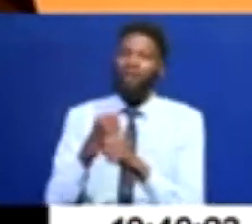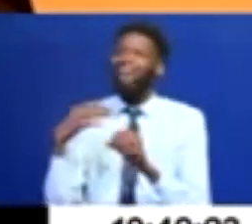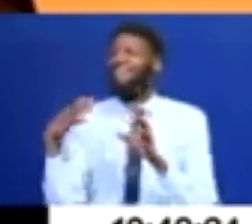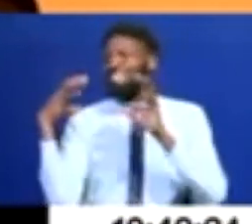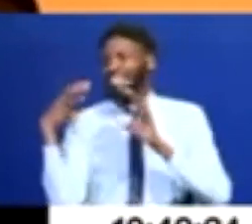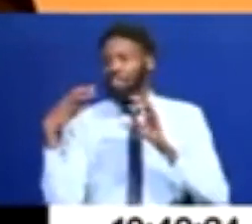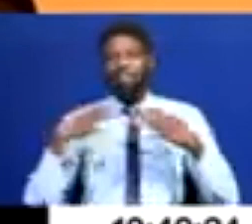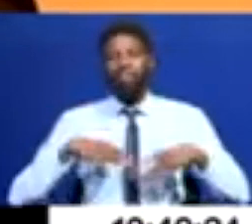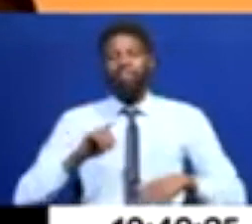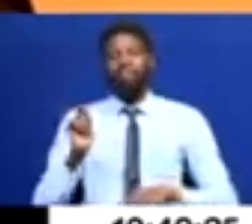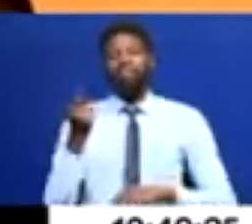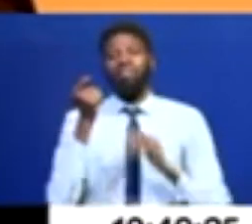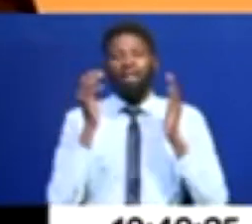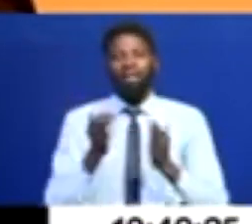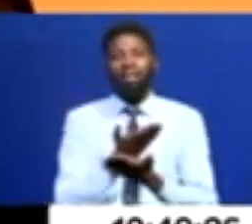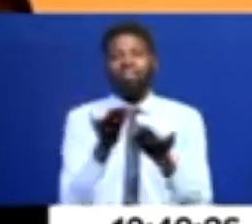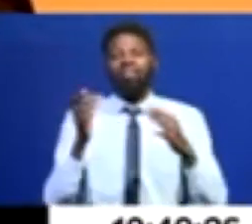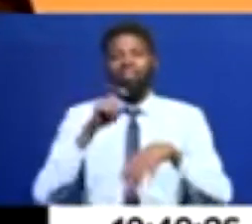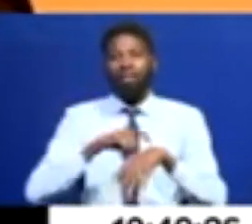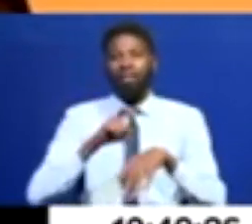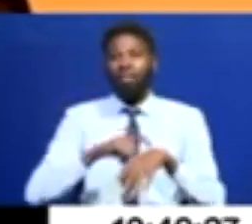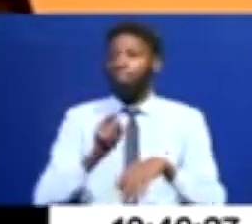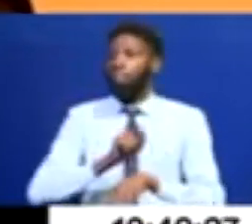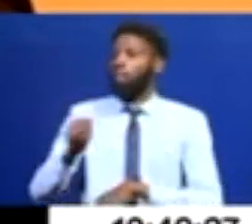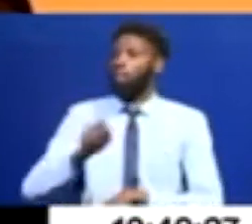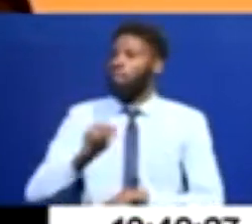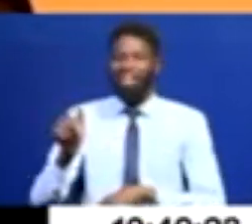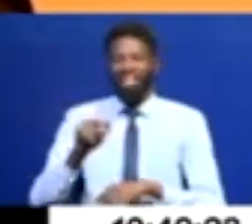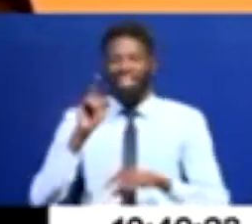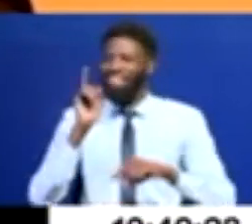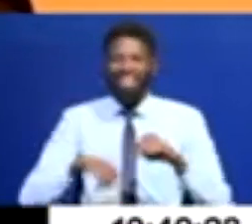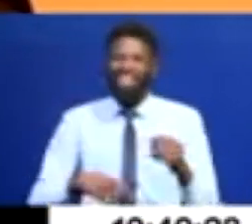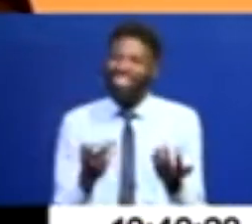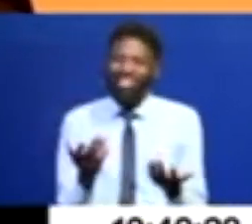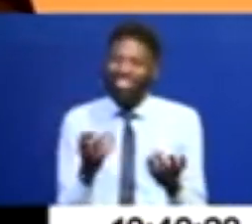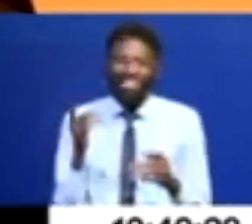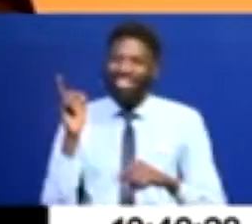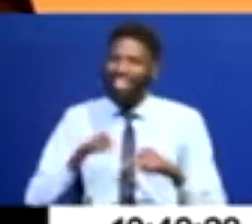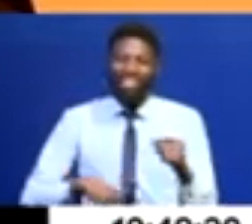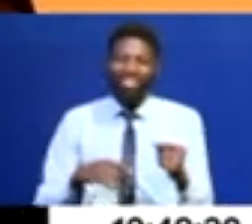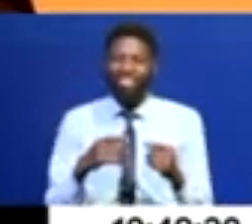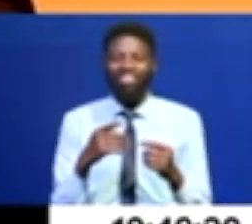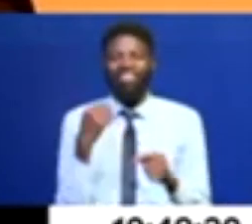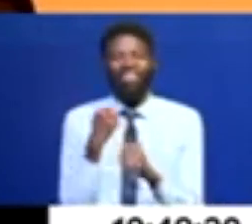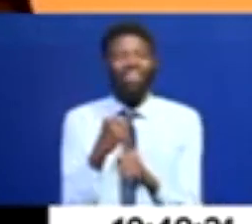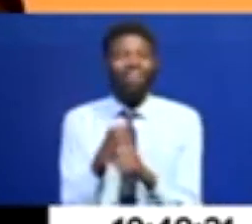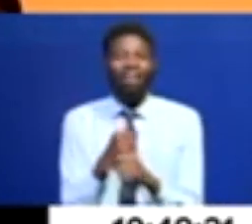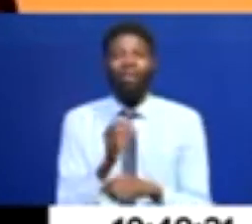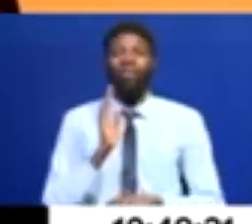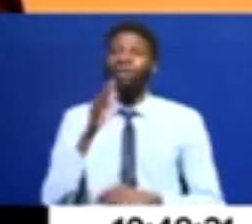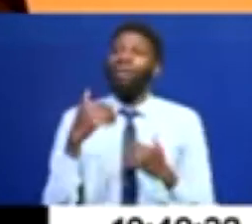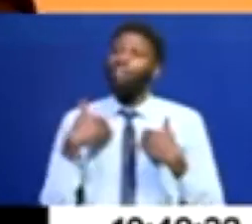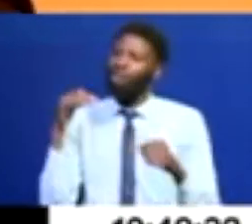the Kenyans in giving that return. It's not actually practicable, mm-hmm. and there will be a lot of